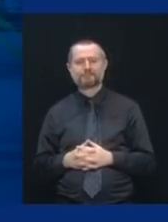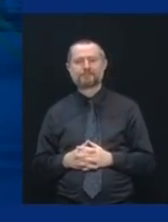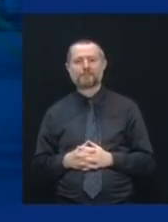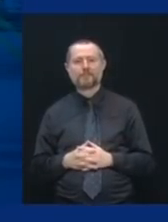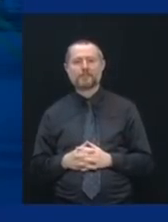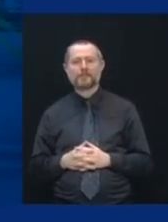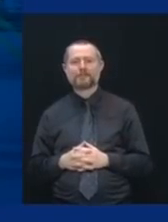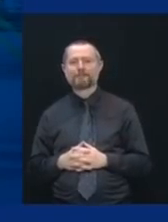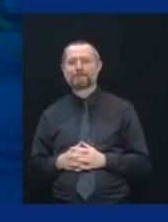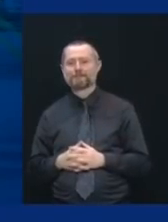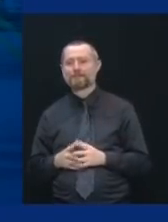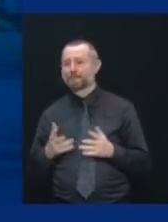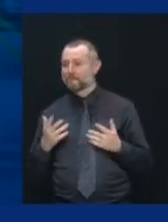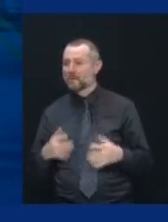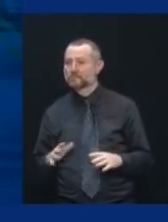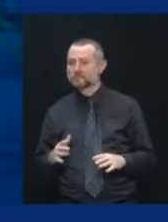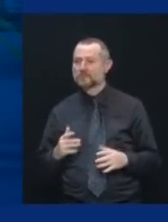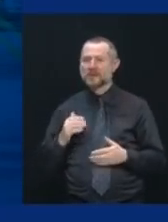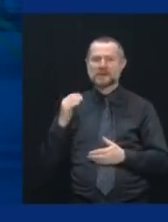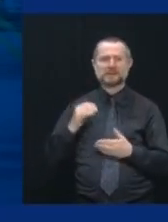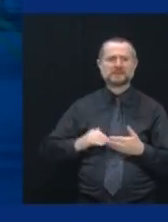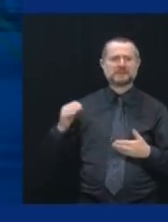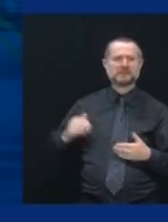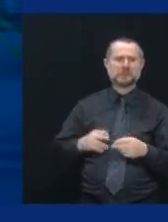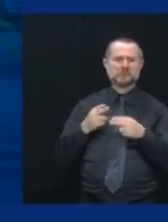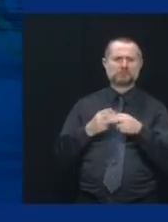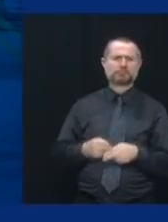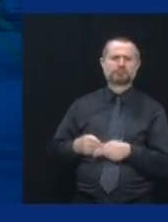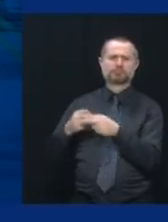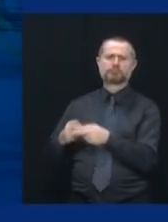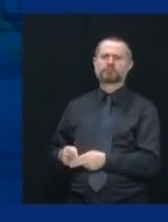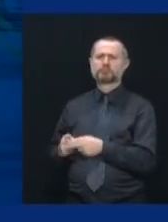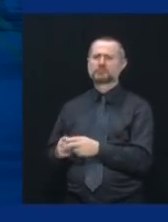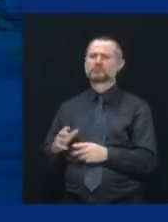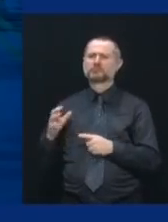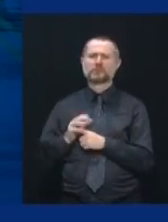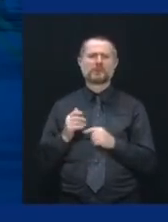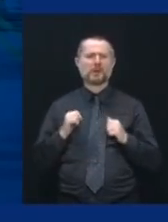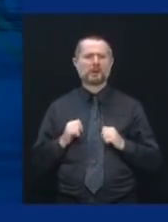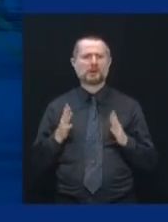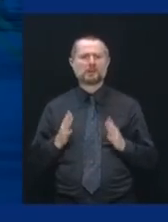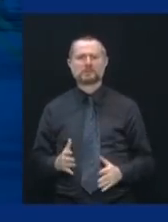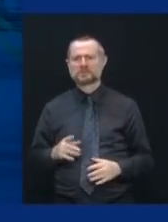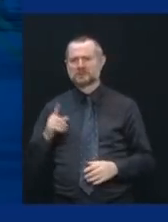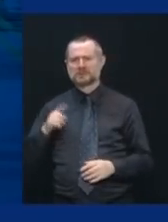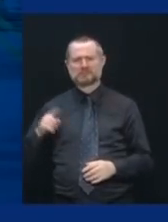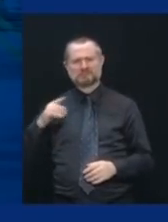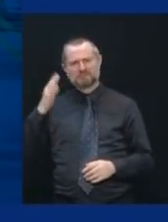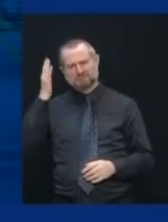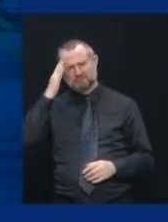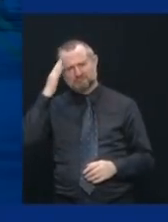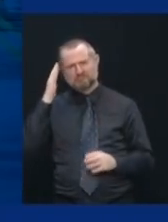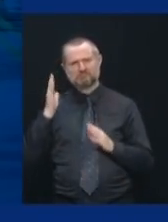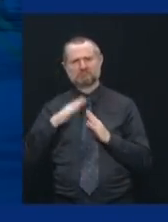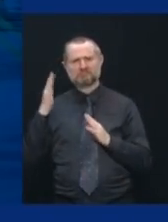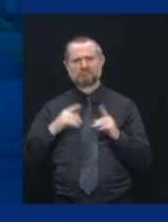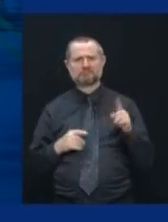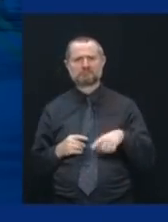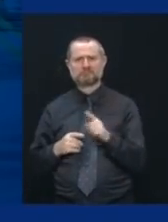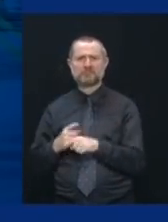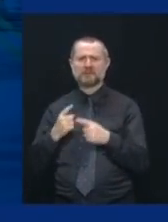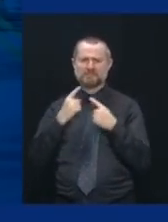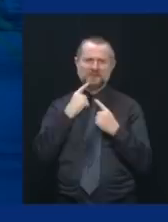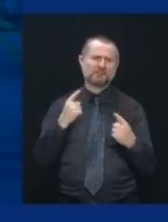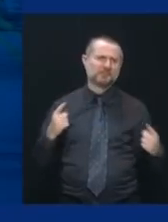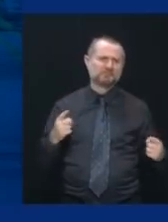they've already put together a list of really great performers, many of whom have been idle